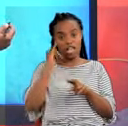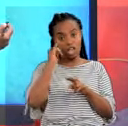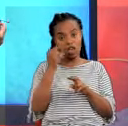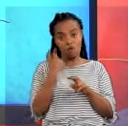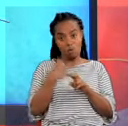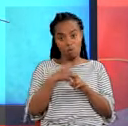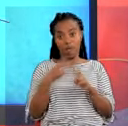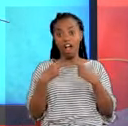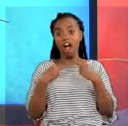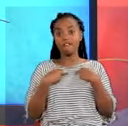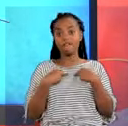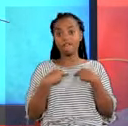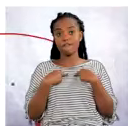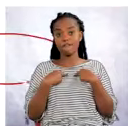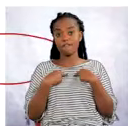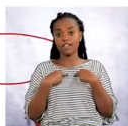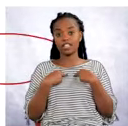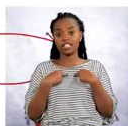have